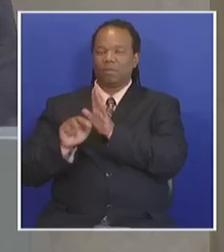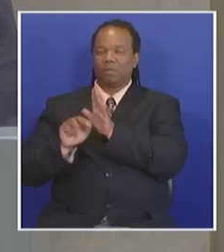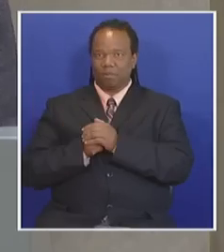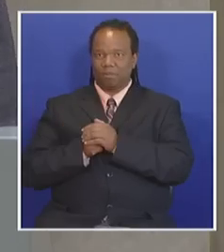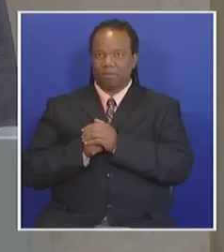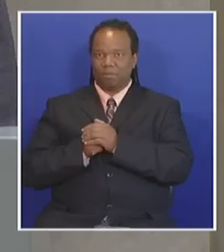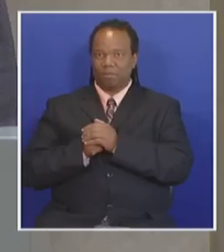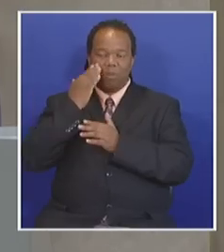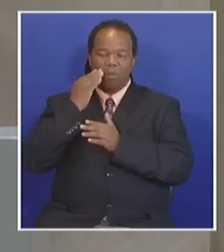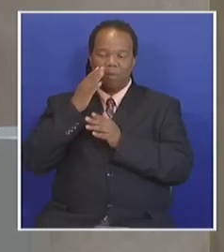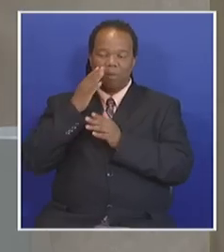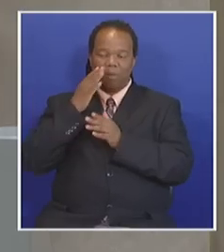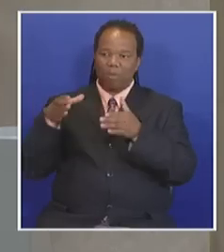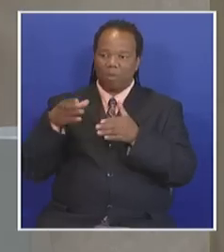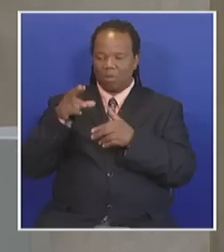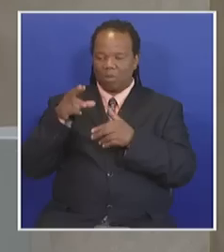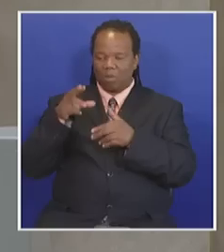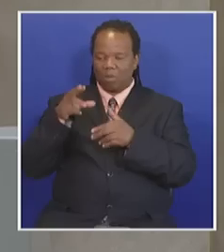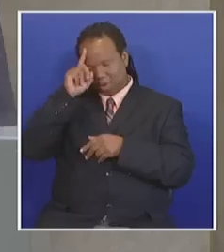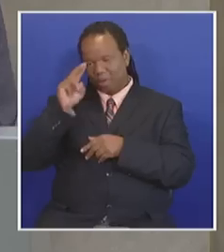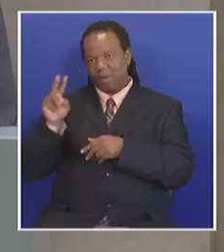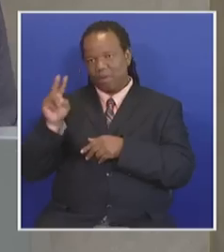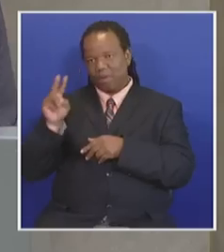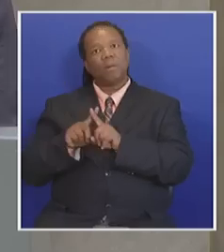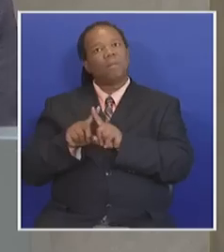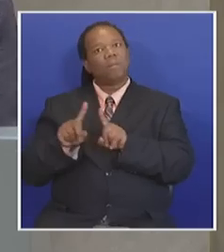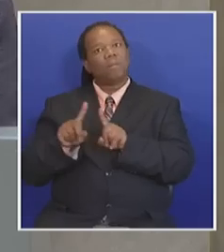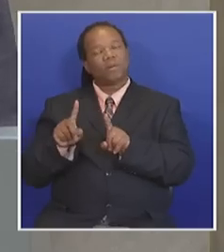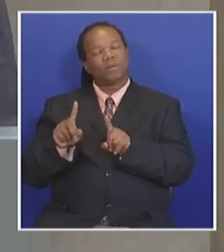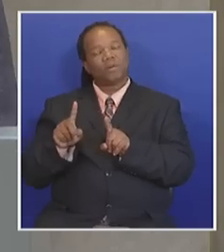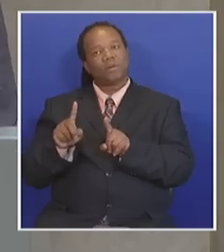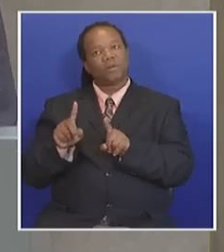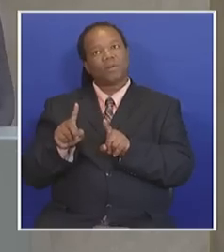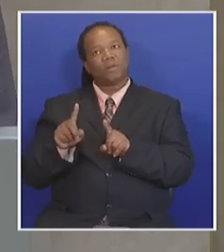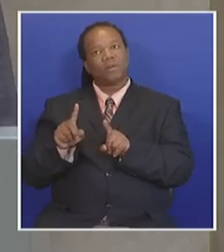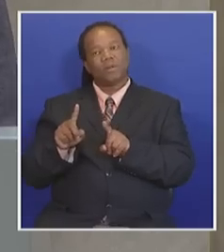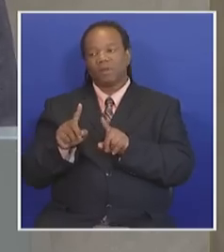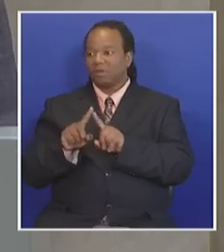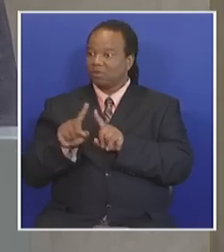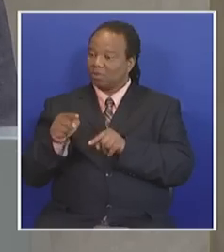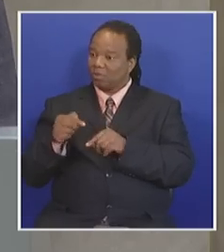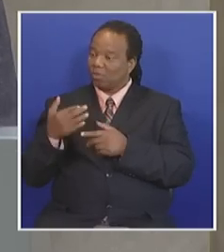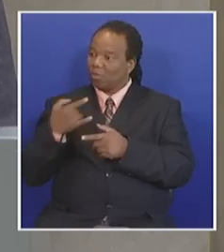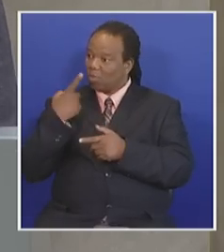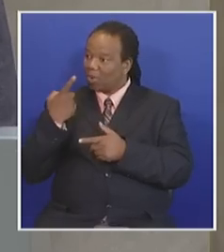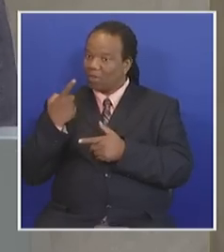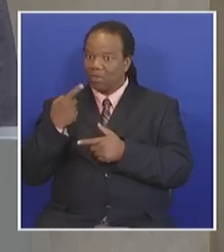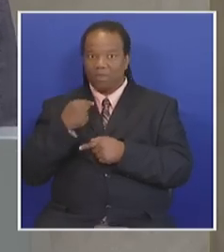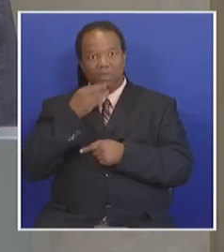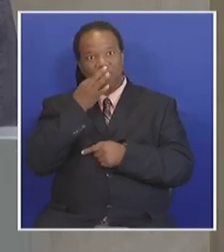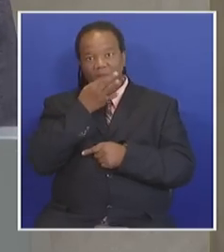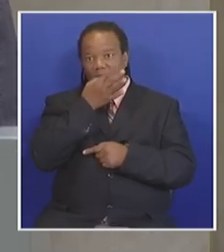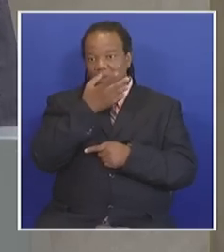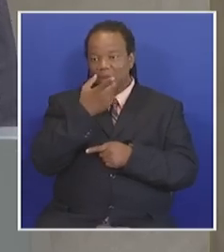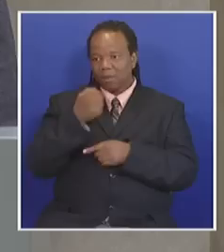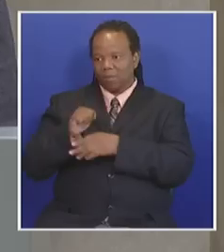DA here in Parliament, because it's not the true reflection of what they have going out and preaching. Therefore, make a clear call on